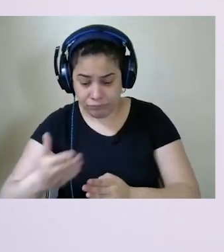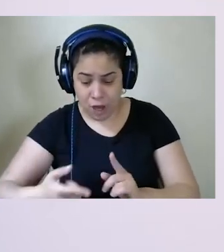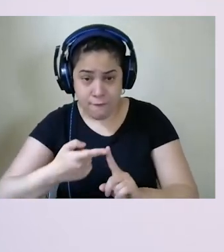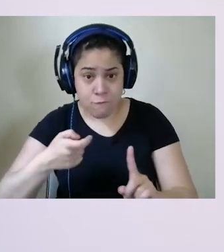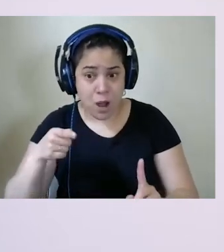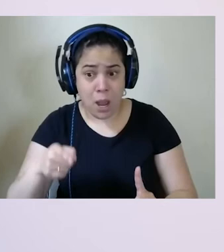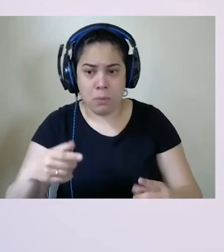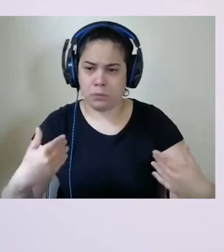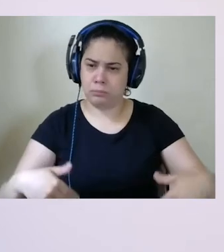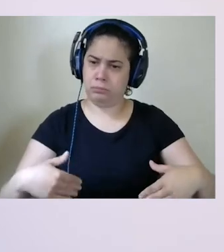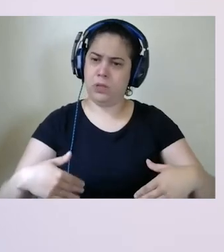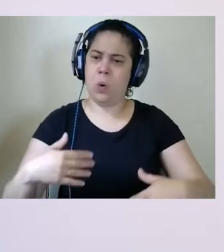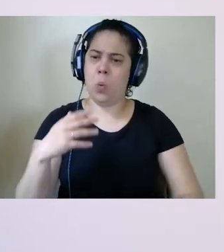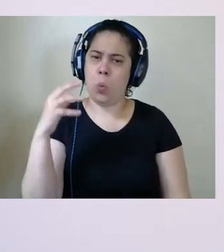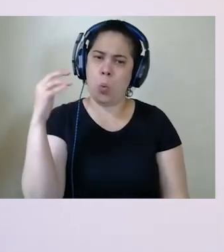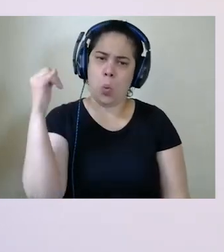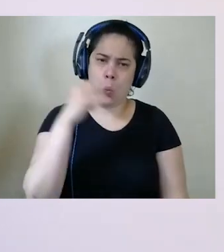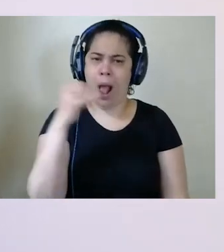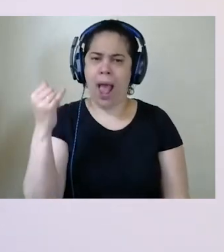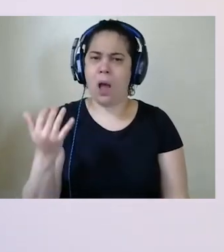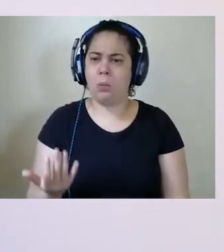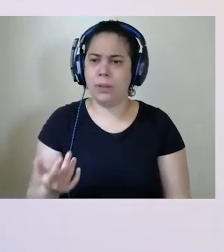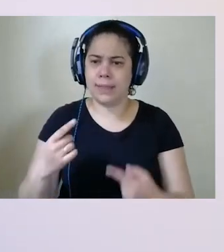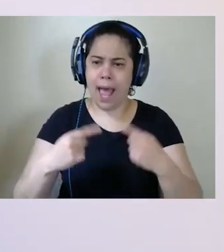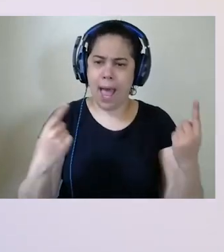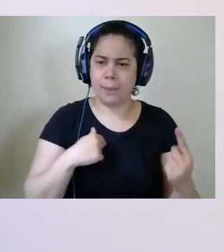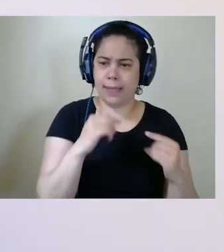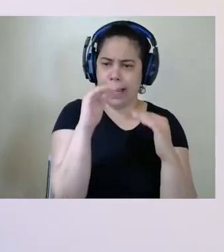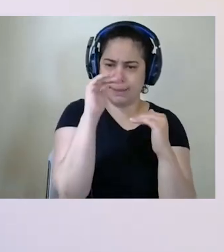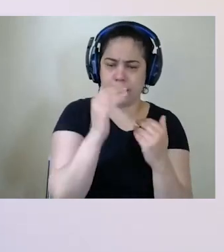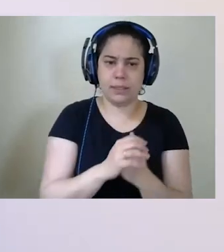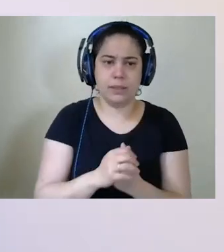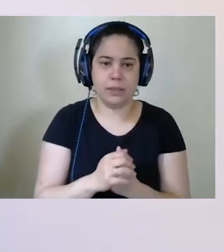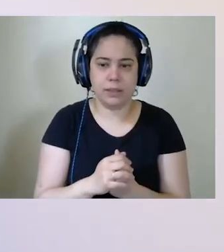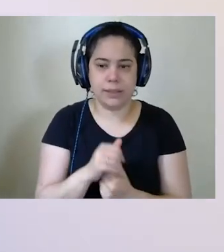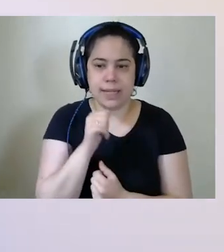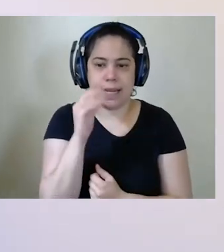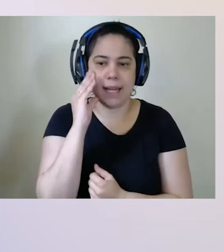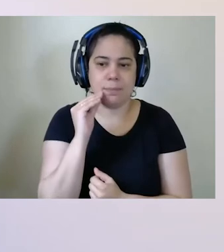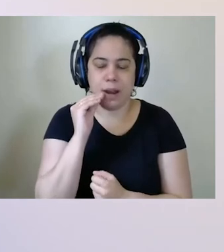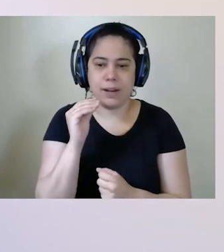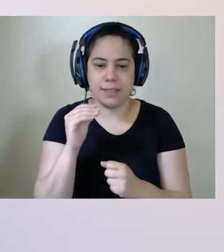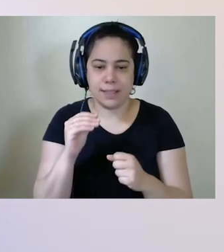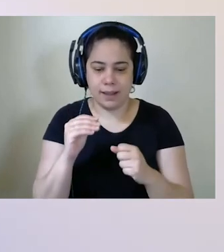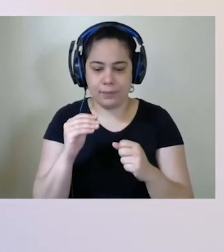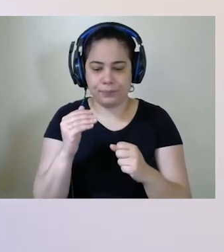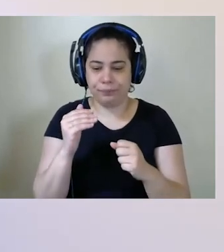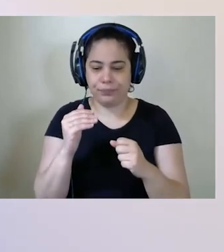that I wasn't feeling this level of ambient fear that I lived with all my life.